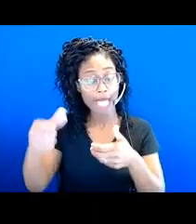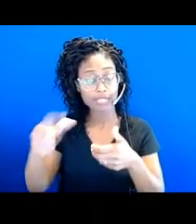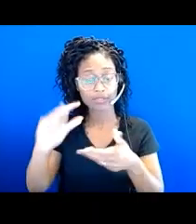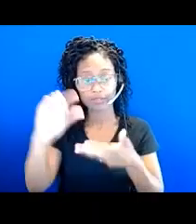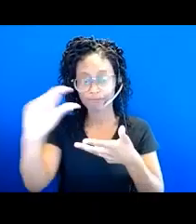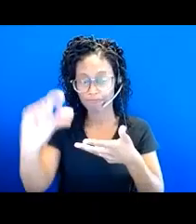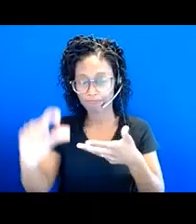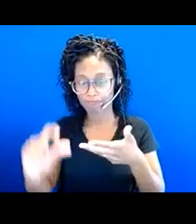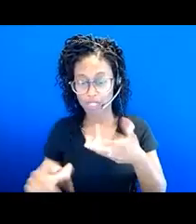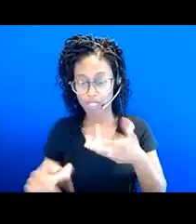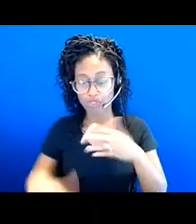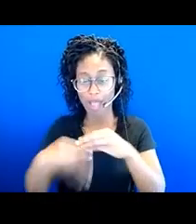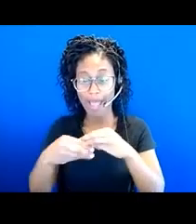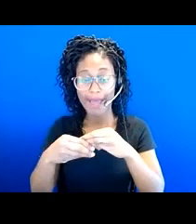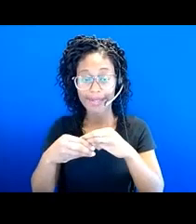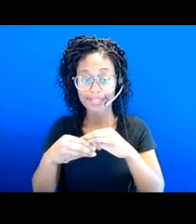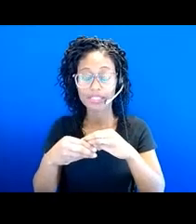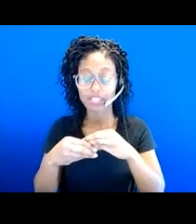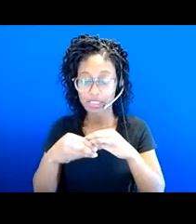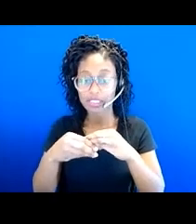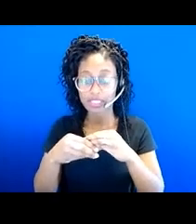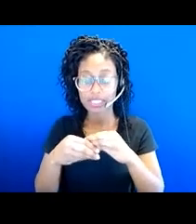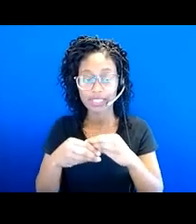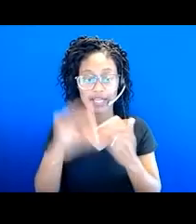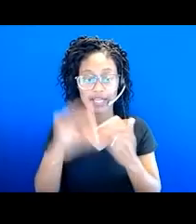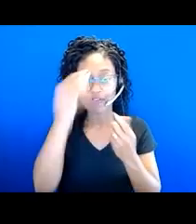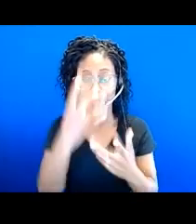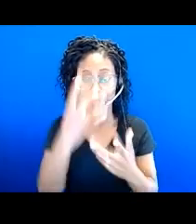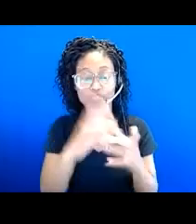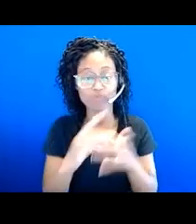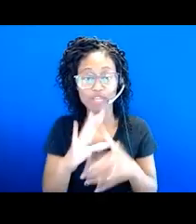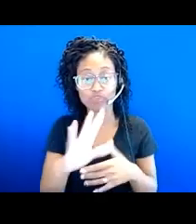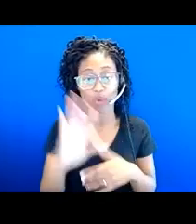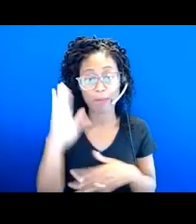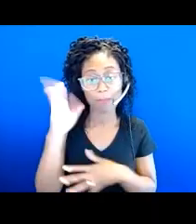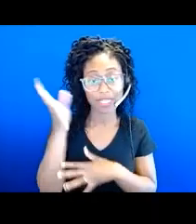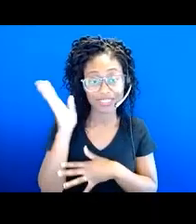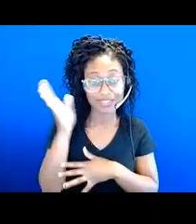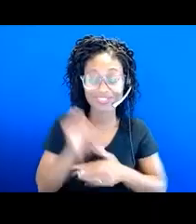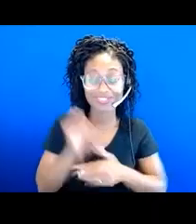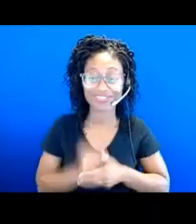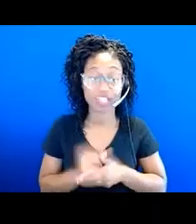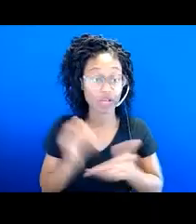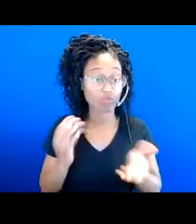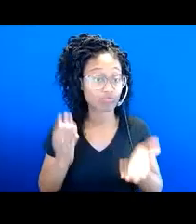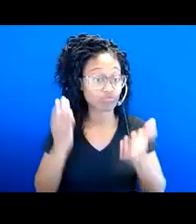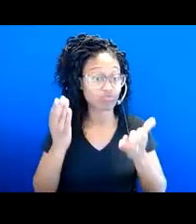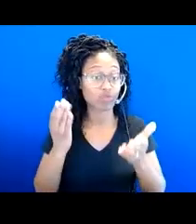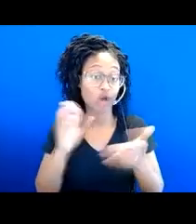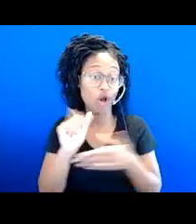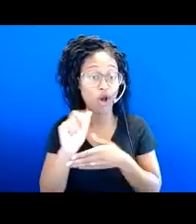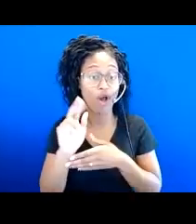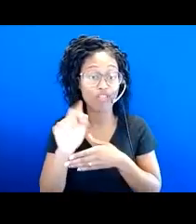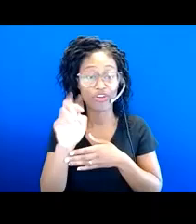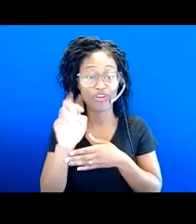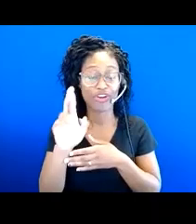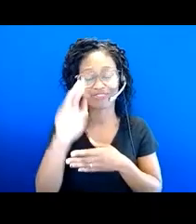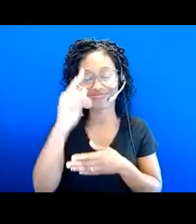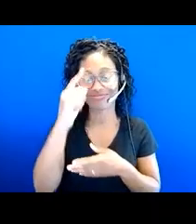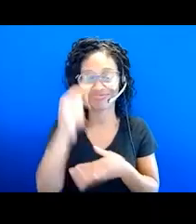add additional context to your presentation. Author information is one of the